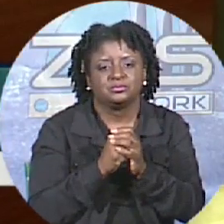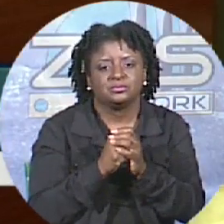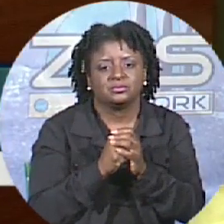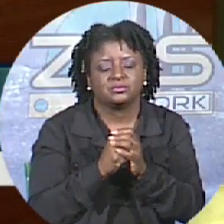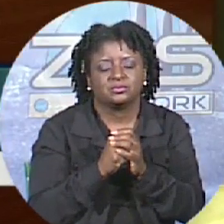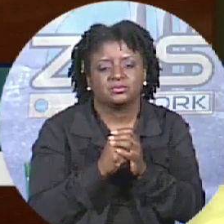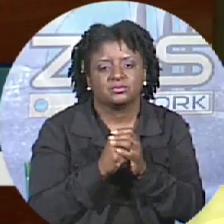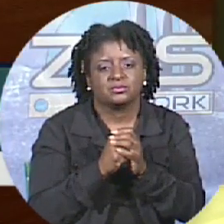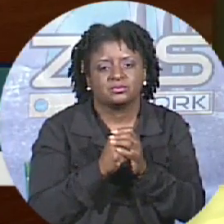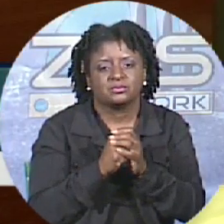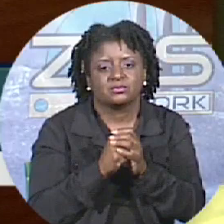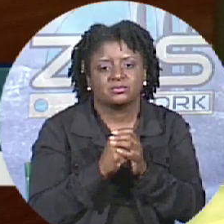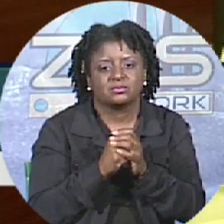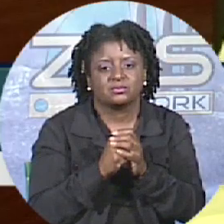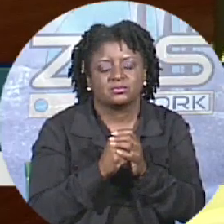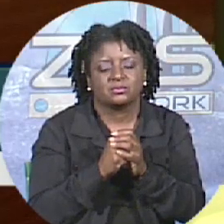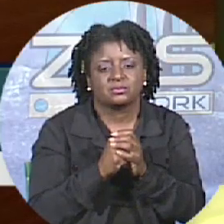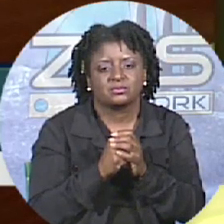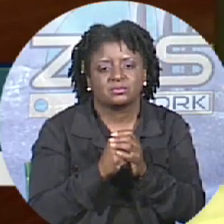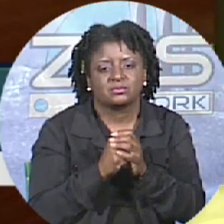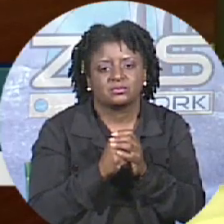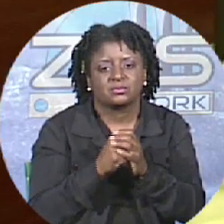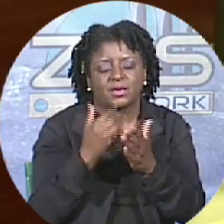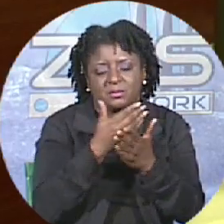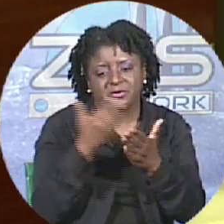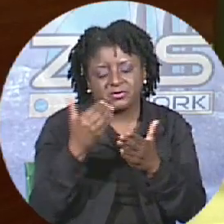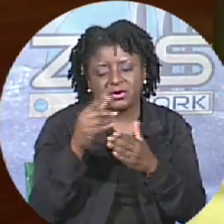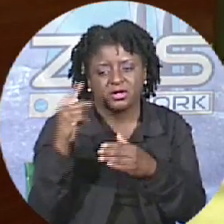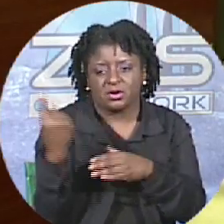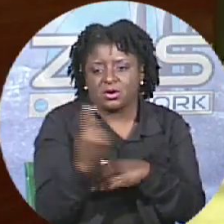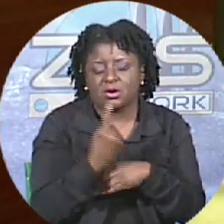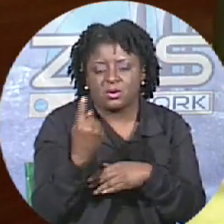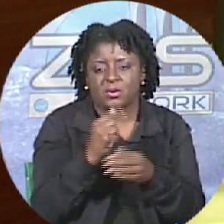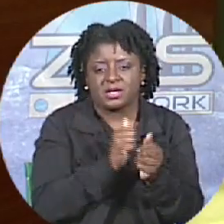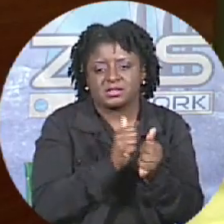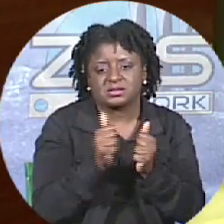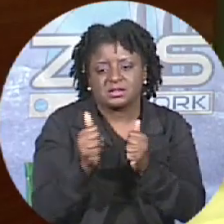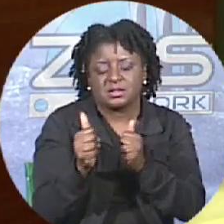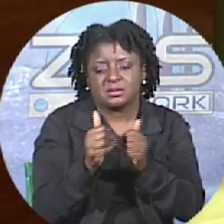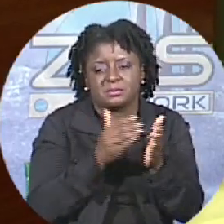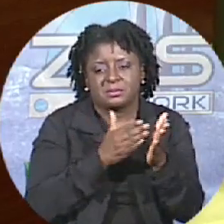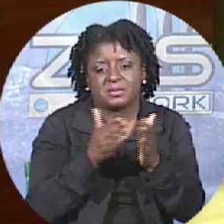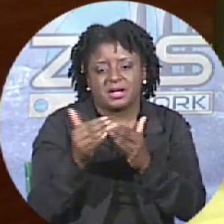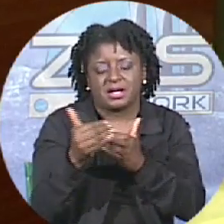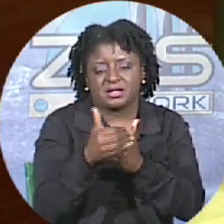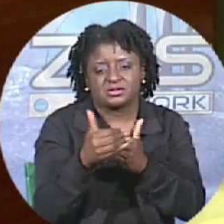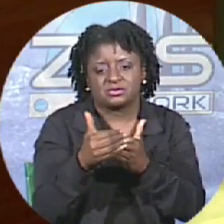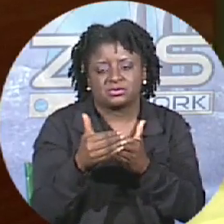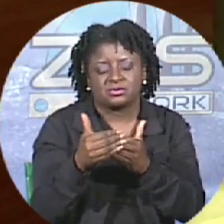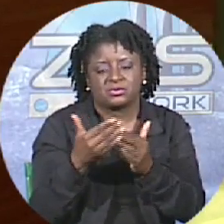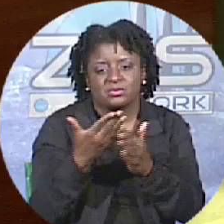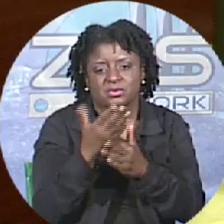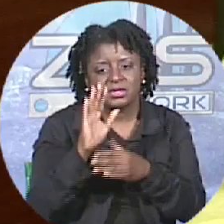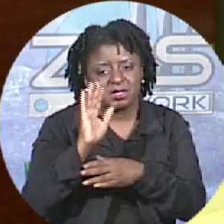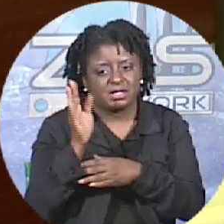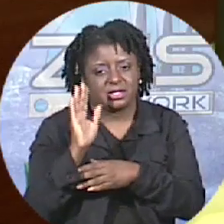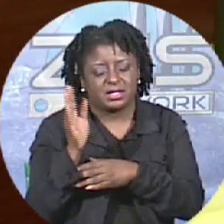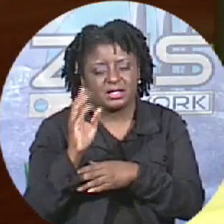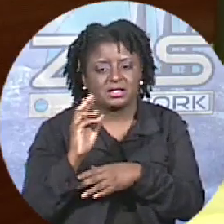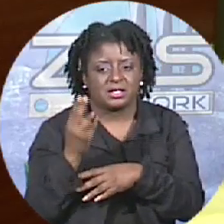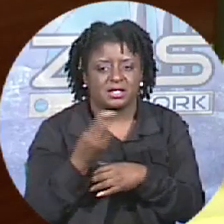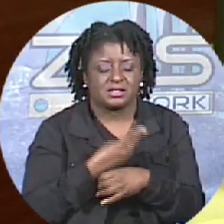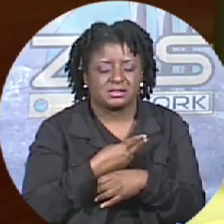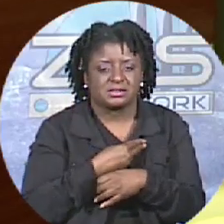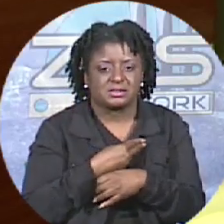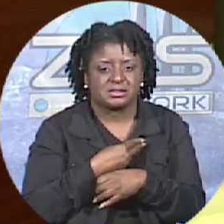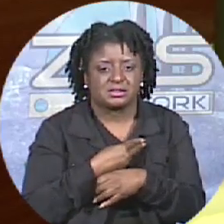before, he always passed through and he will hail us in headquarters. And he always